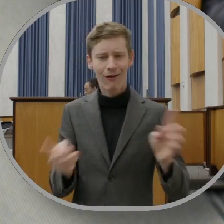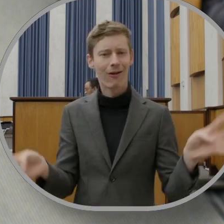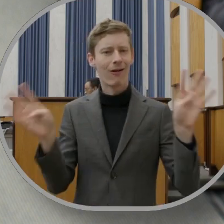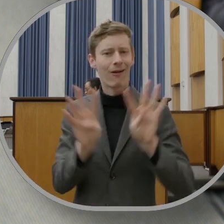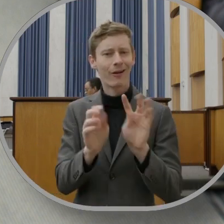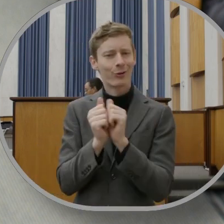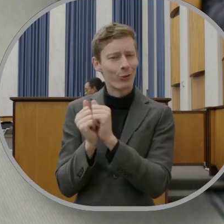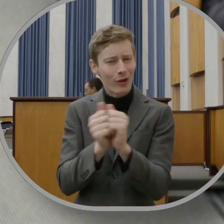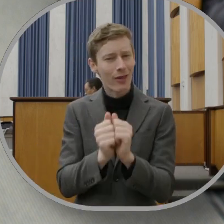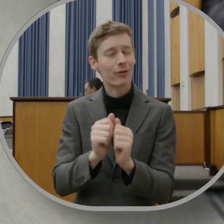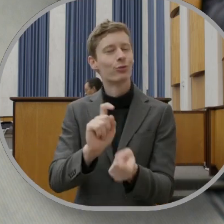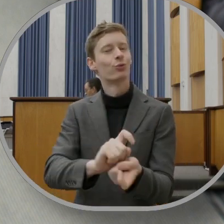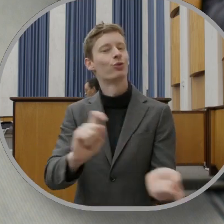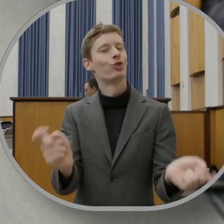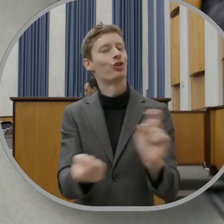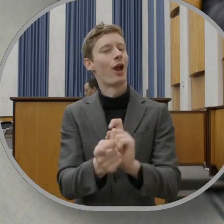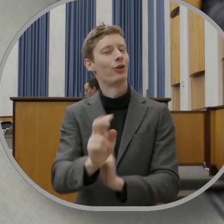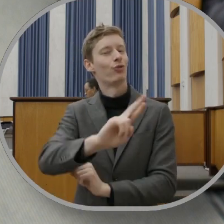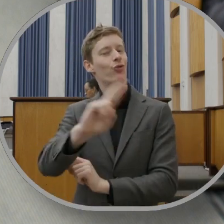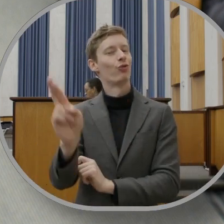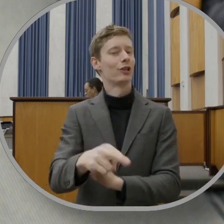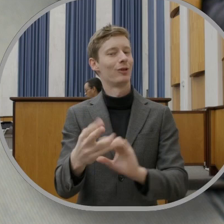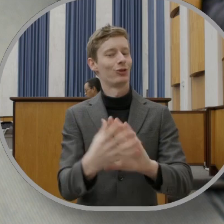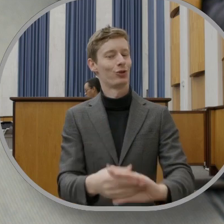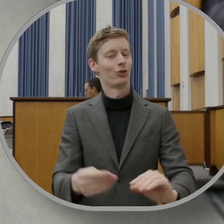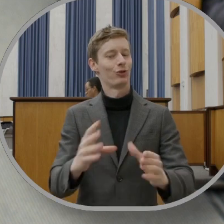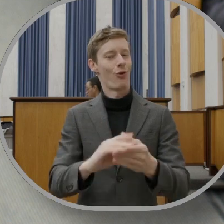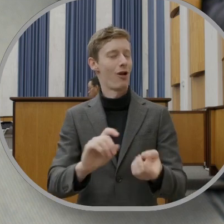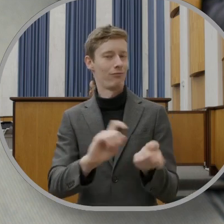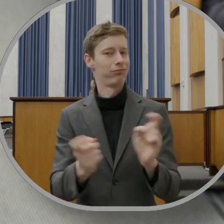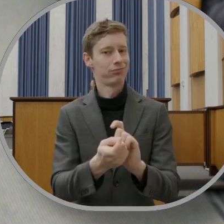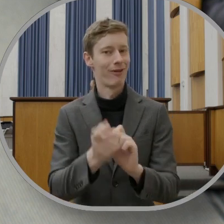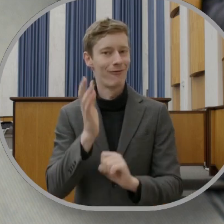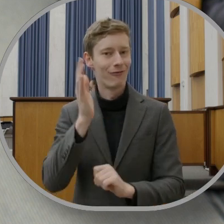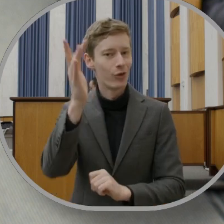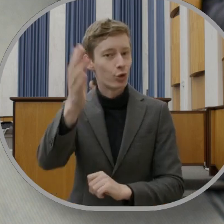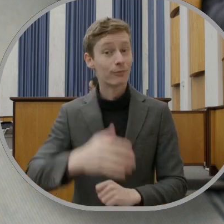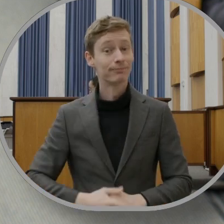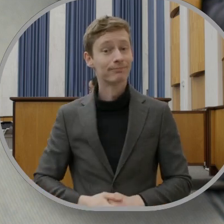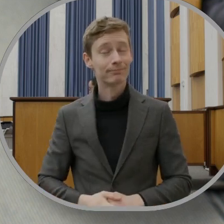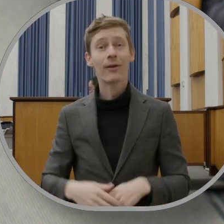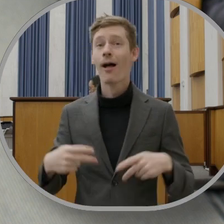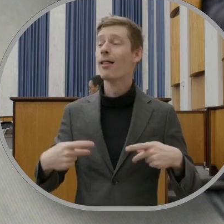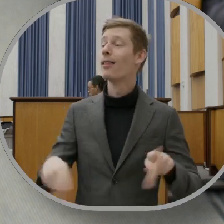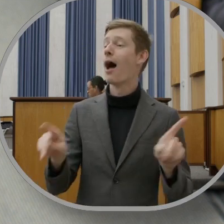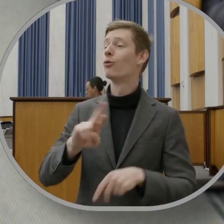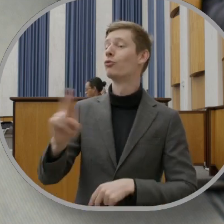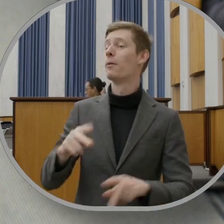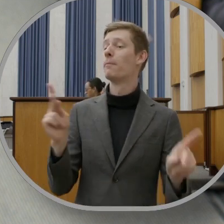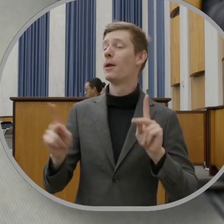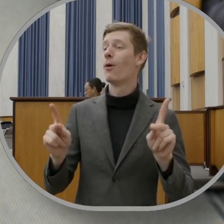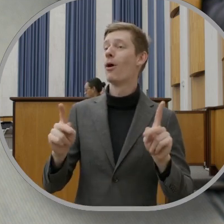story, to change Richmond's future, and to allow Richmonders to simply